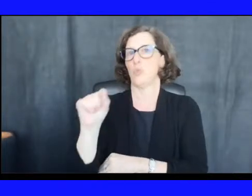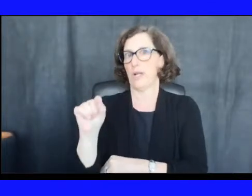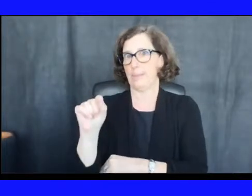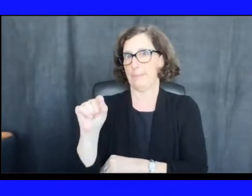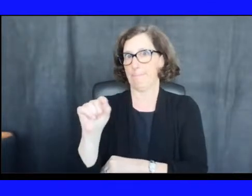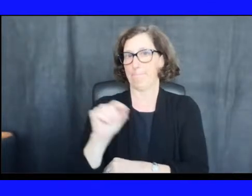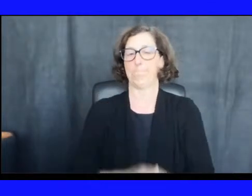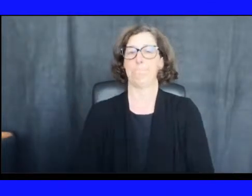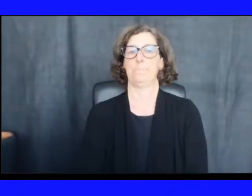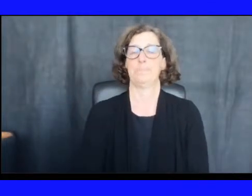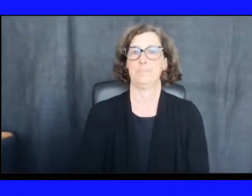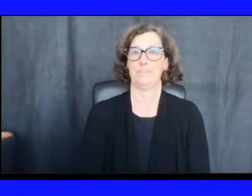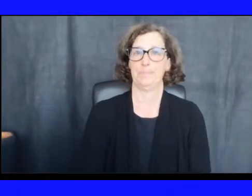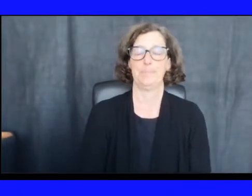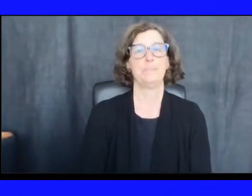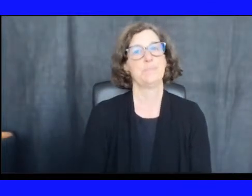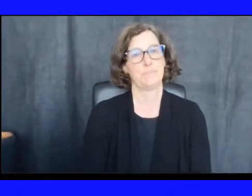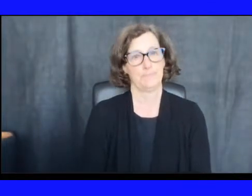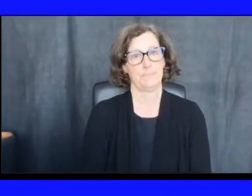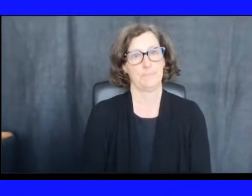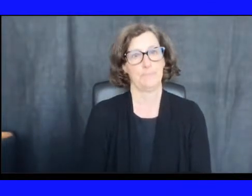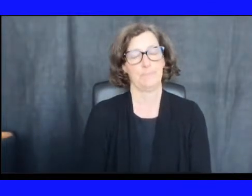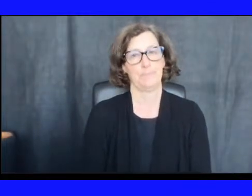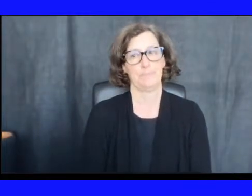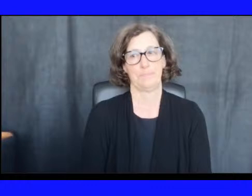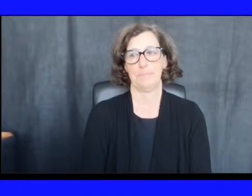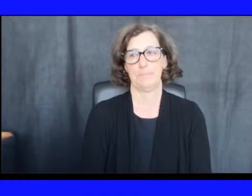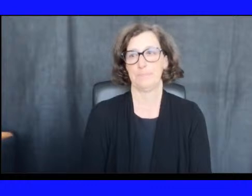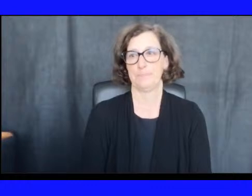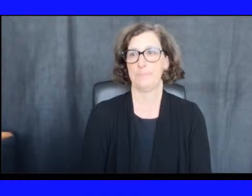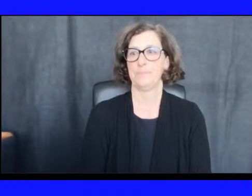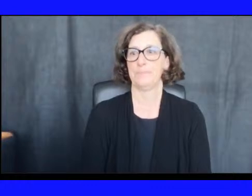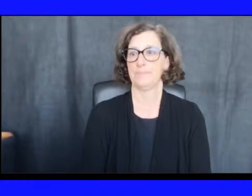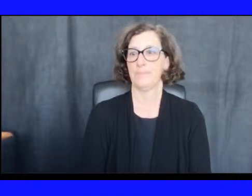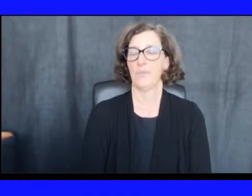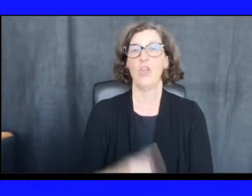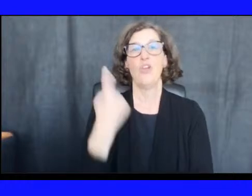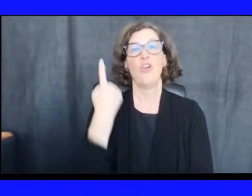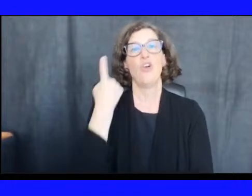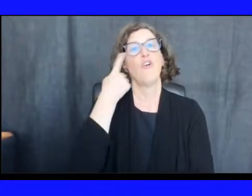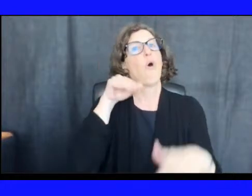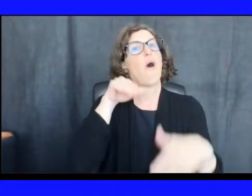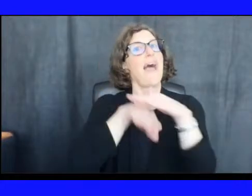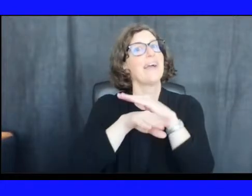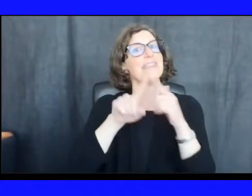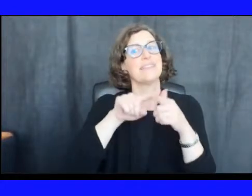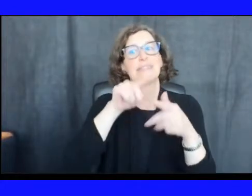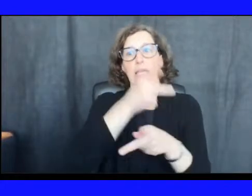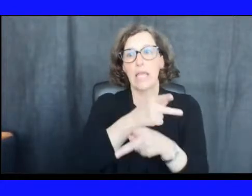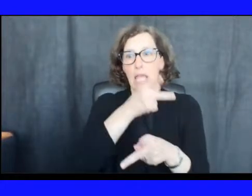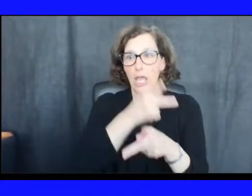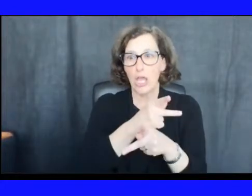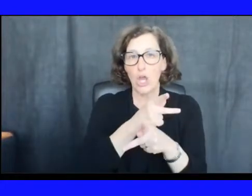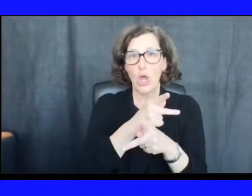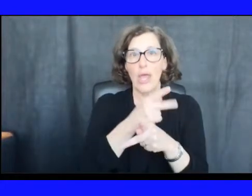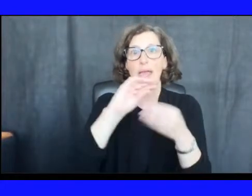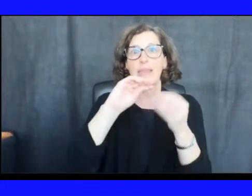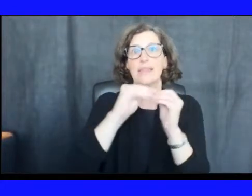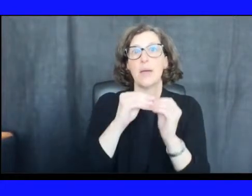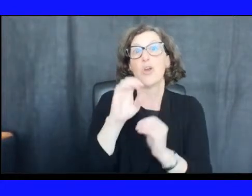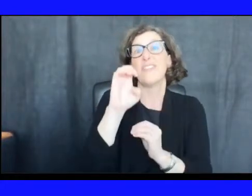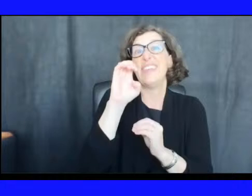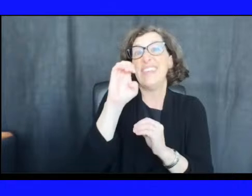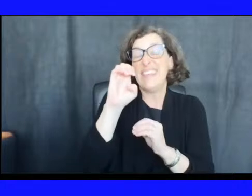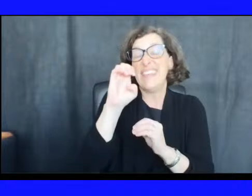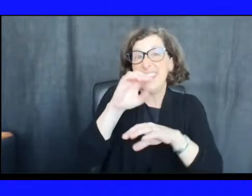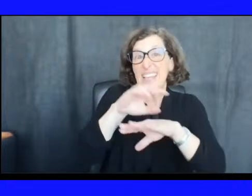100,000, still above the target. And the work there continues to be finding key new